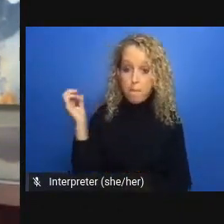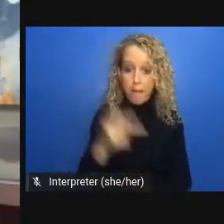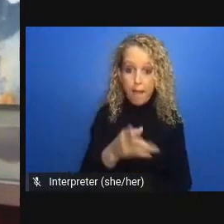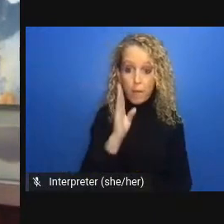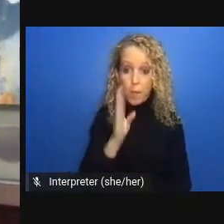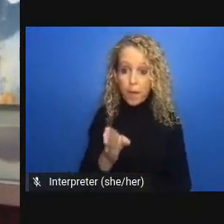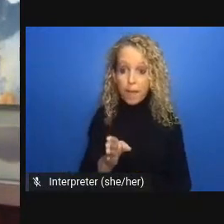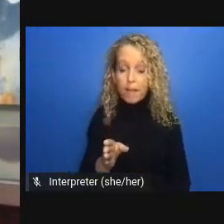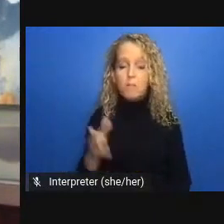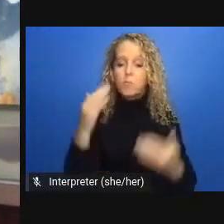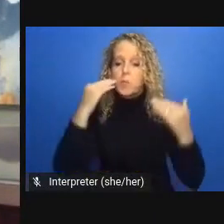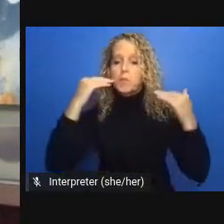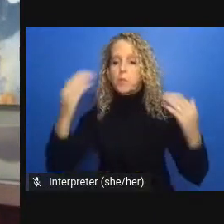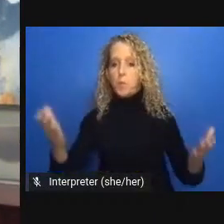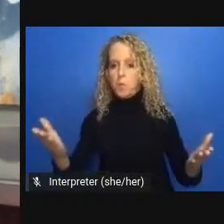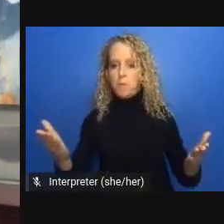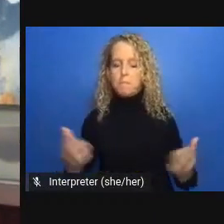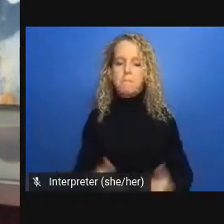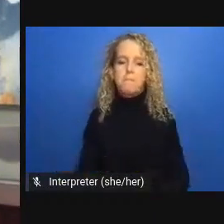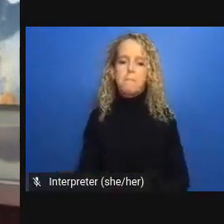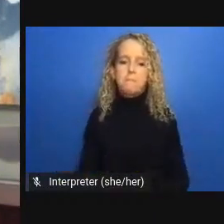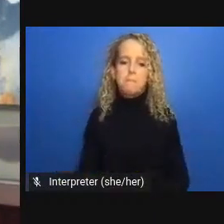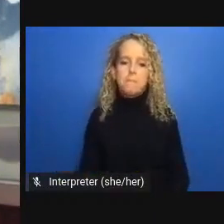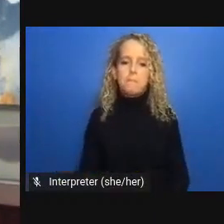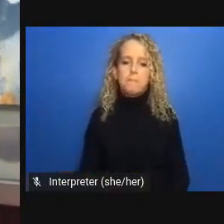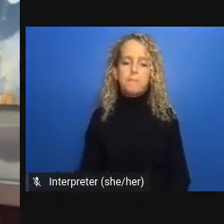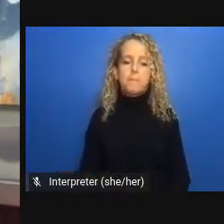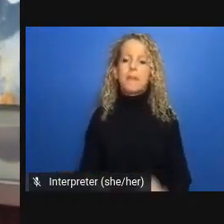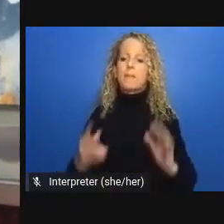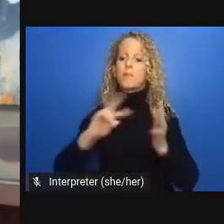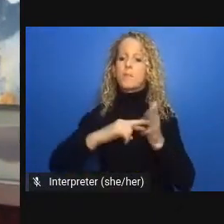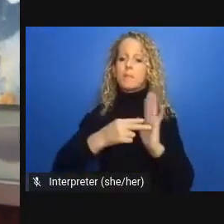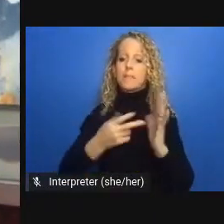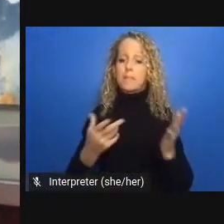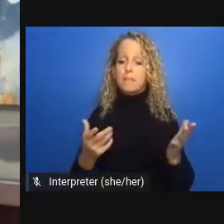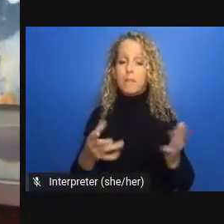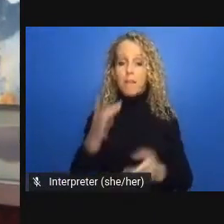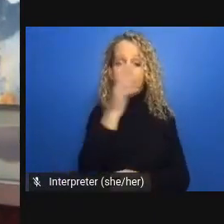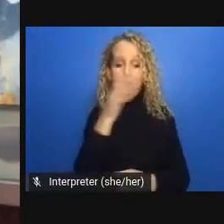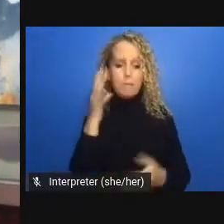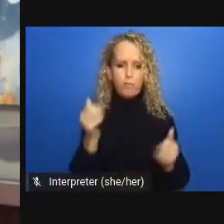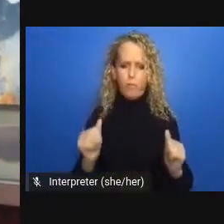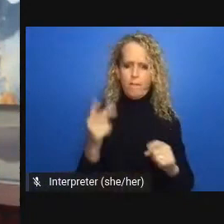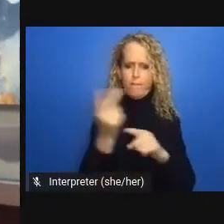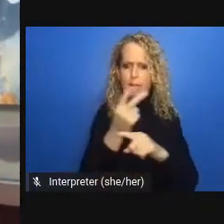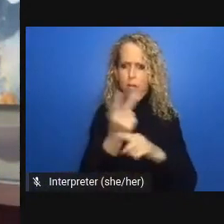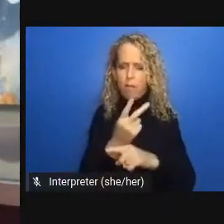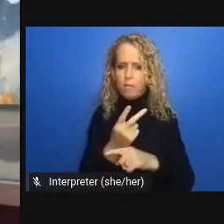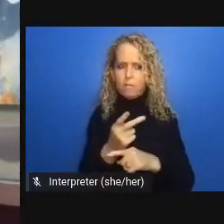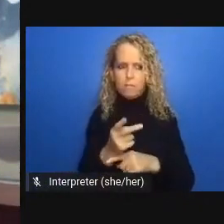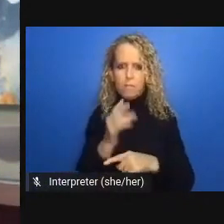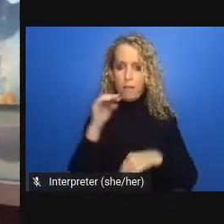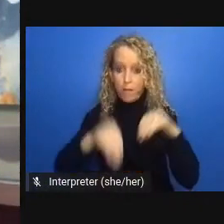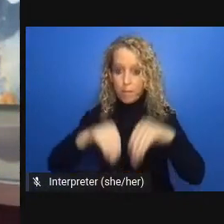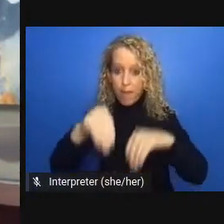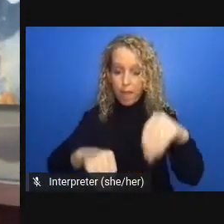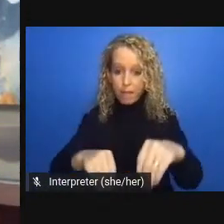it meant that farmers were having, like, questioning what crops should they be putting in the ground? Were they going to be able to harvest their